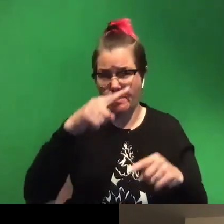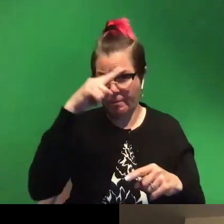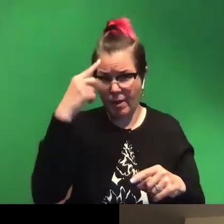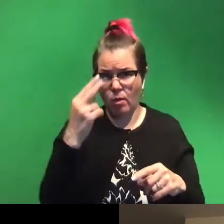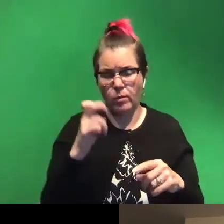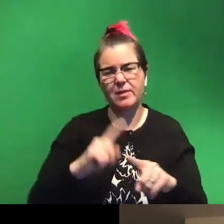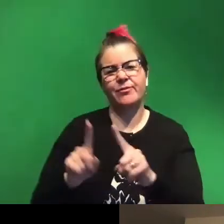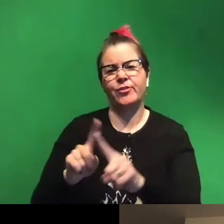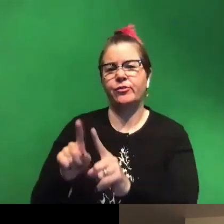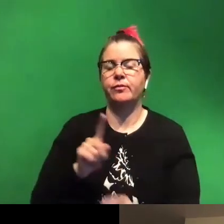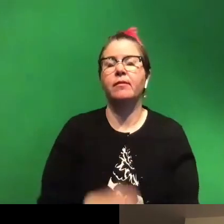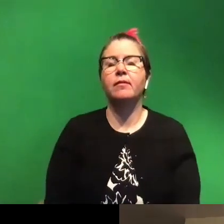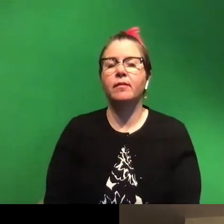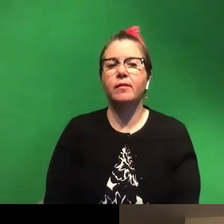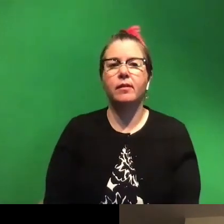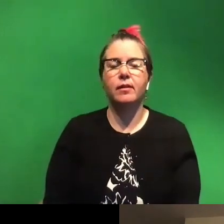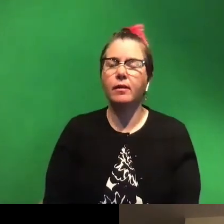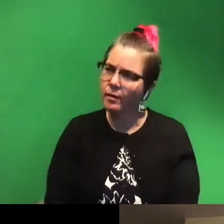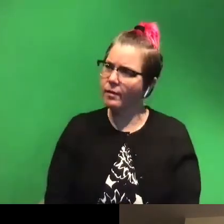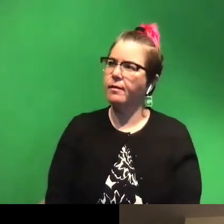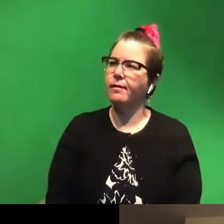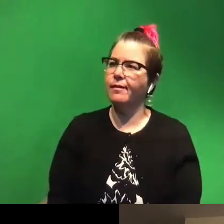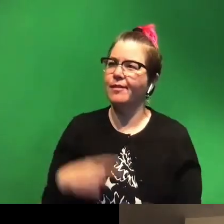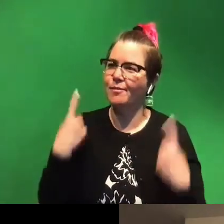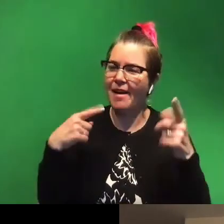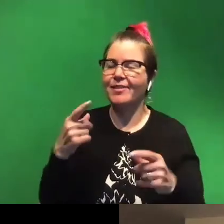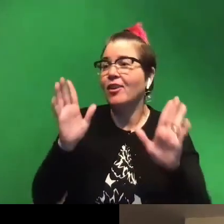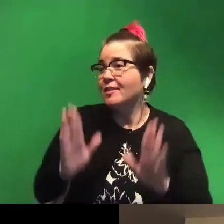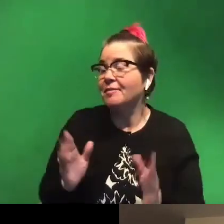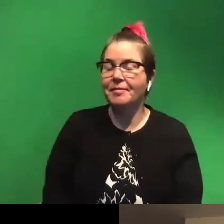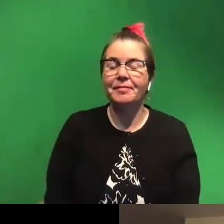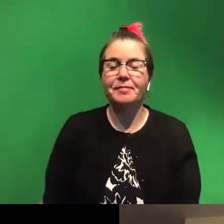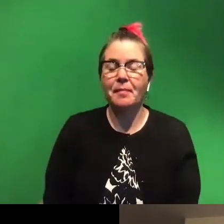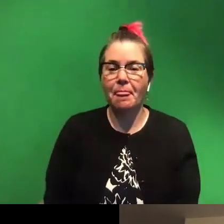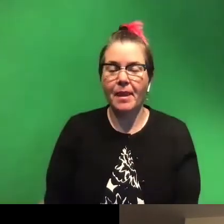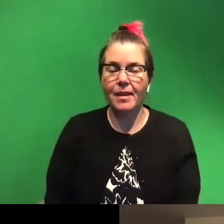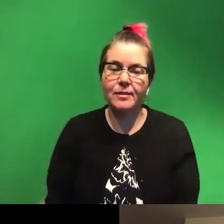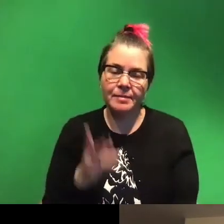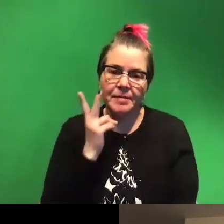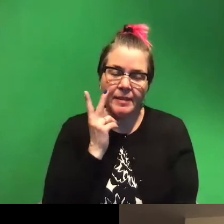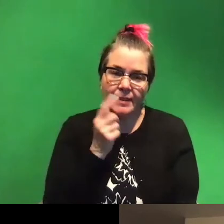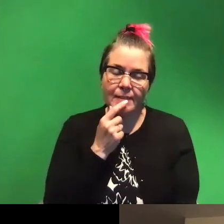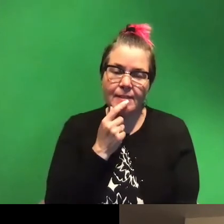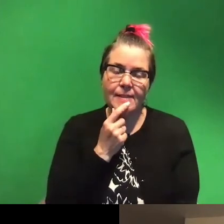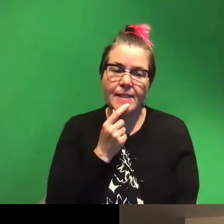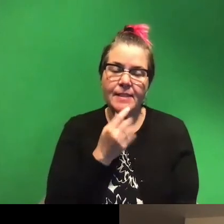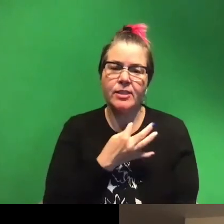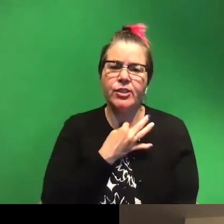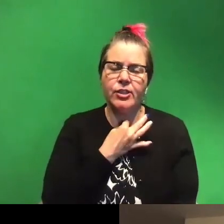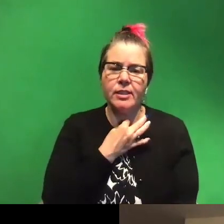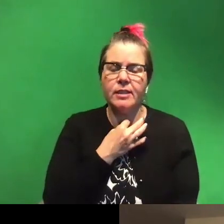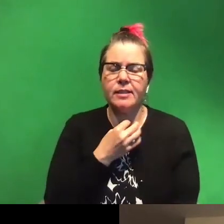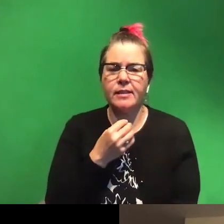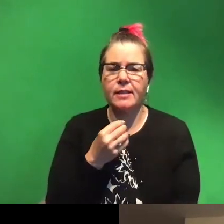different. Wild. Yeah. Awesome. So let's see. Ishan would like to know, can